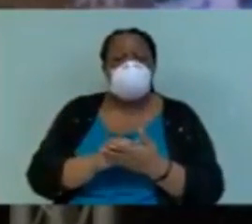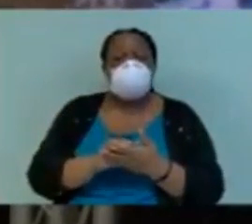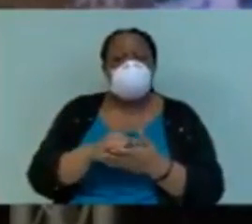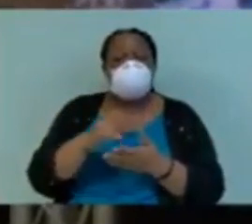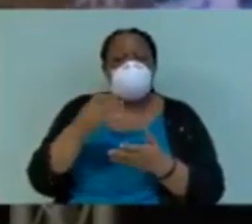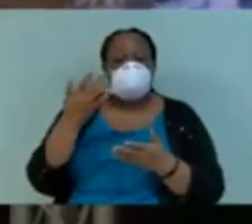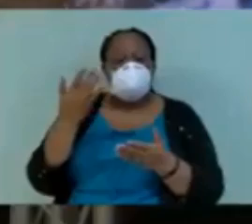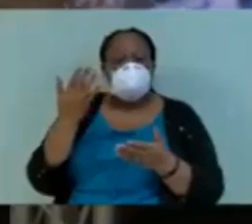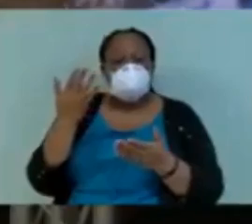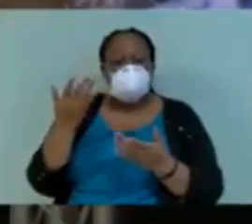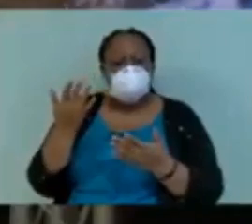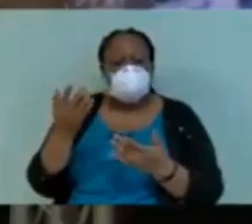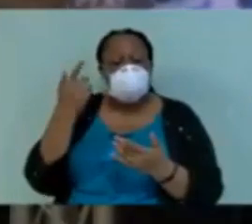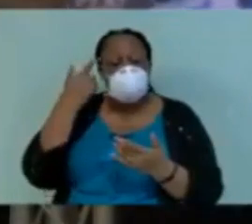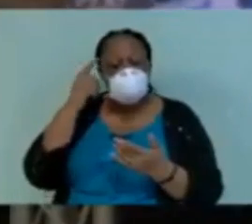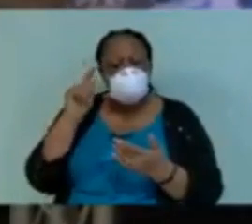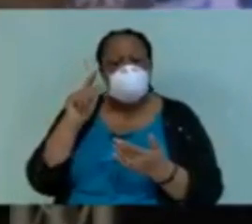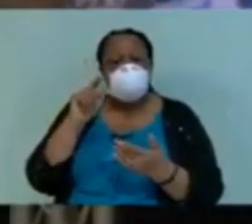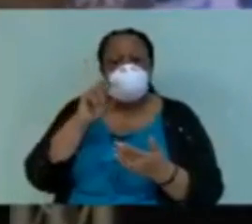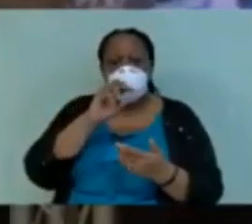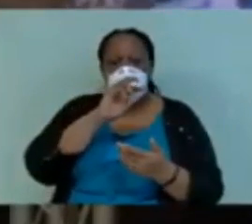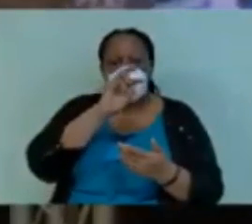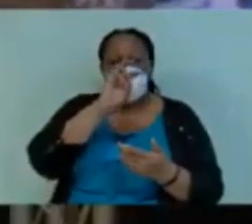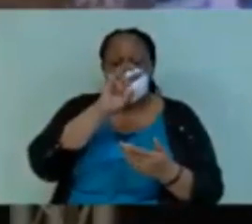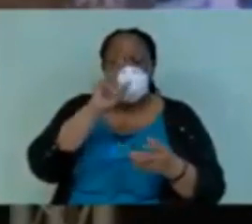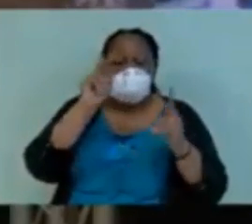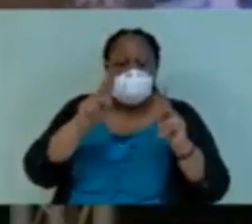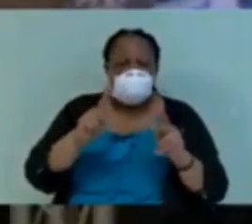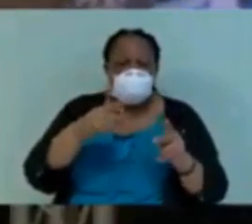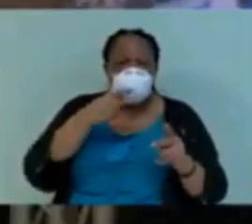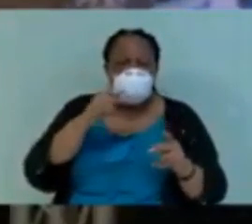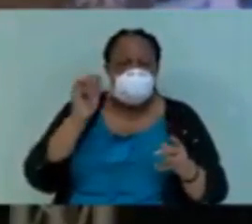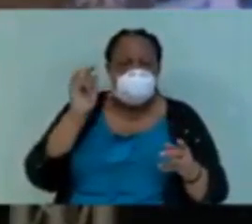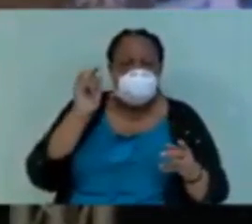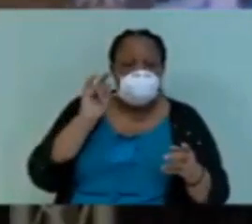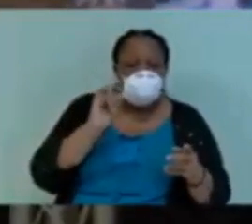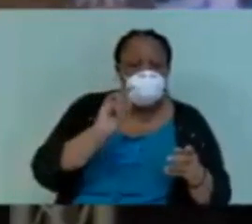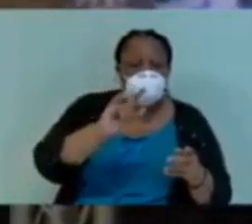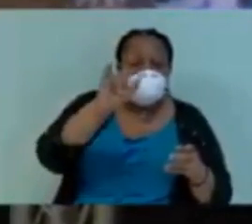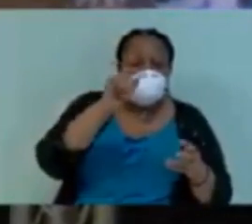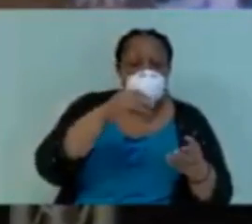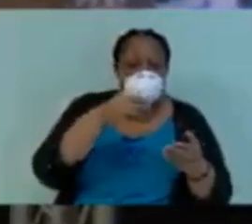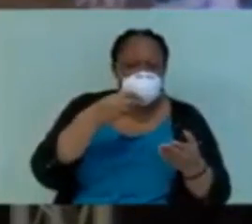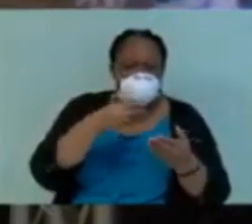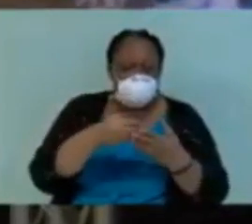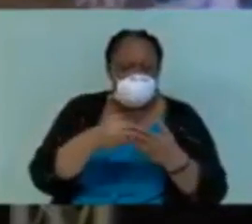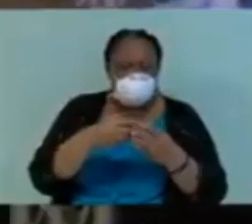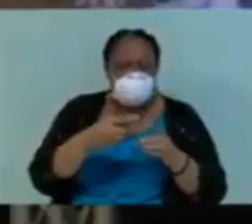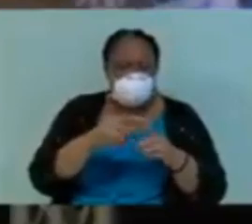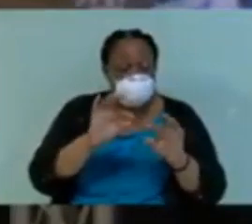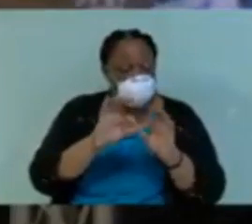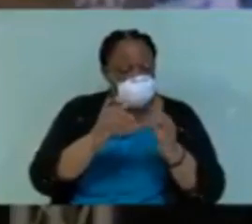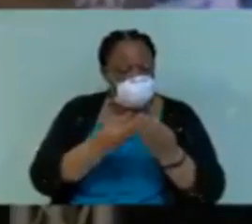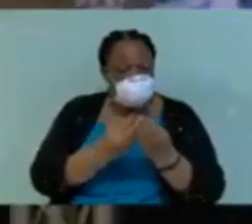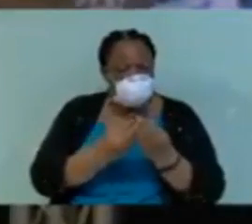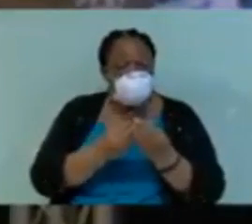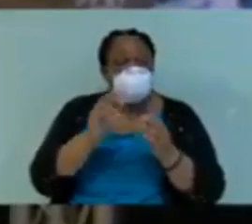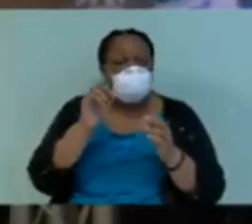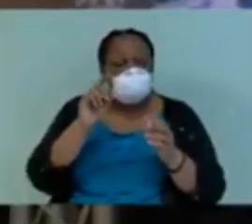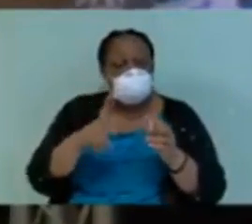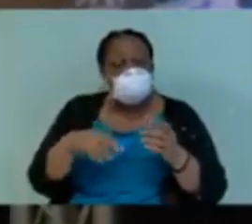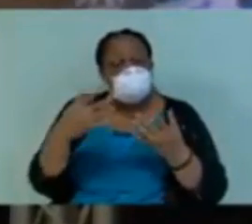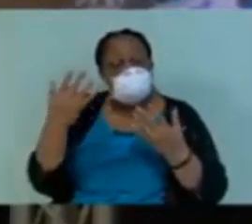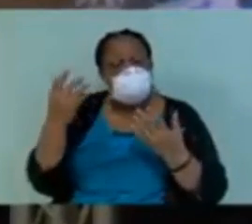location. The internal reconciliation process allows for ACM to recoup